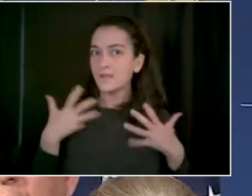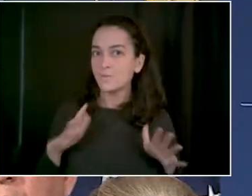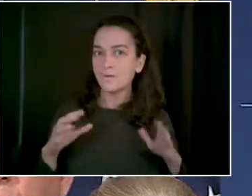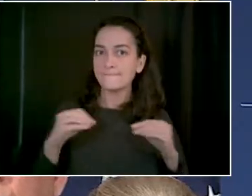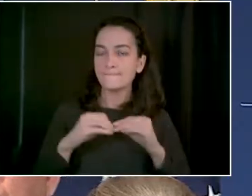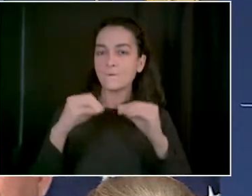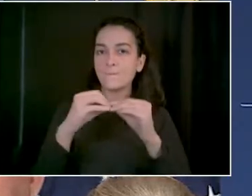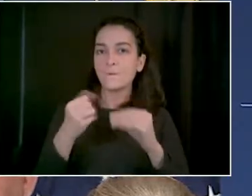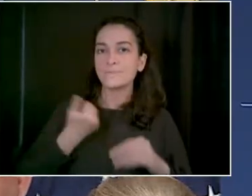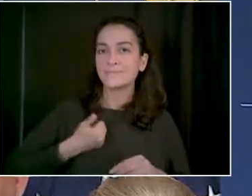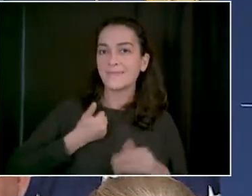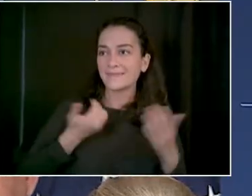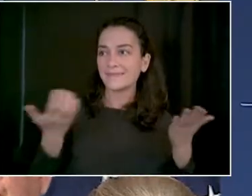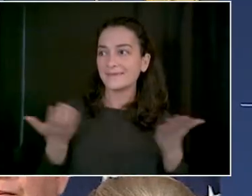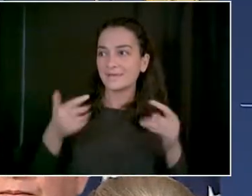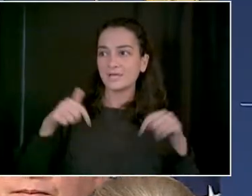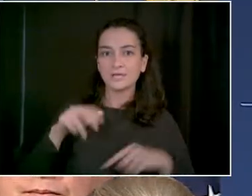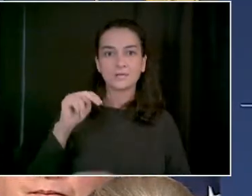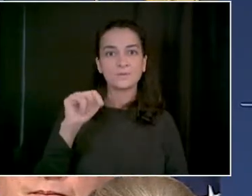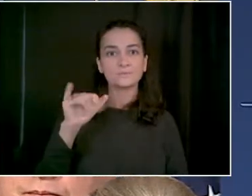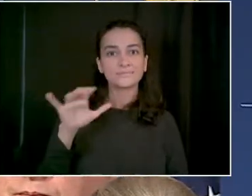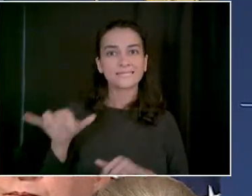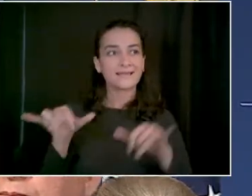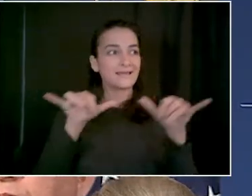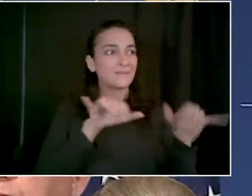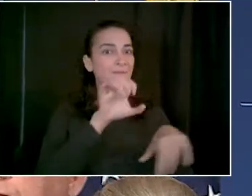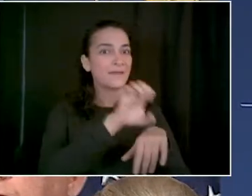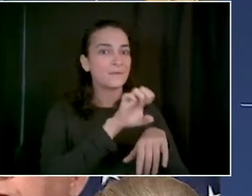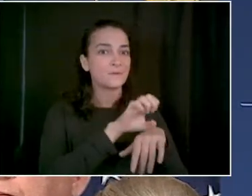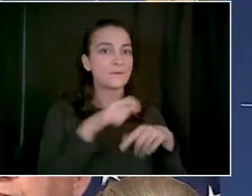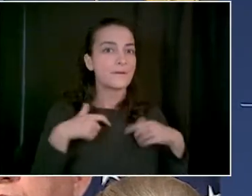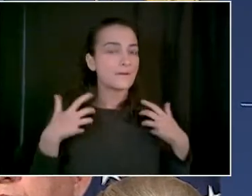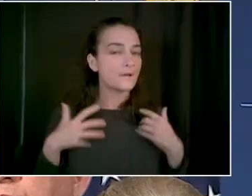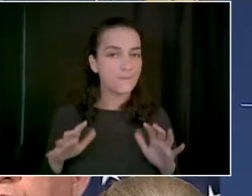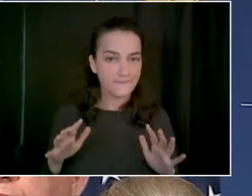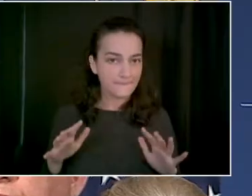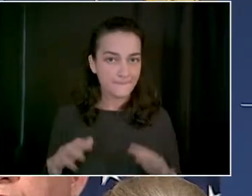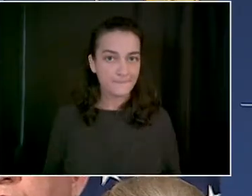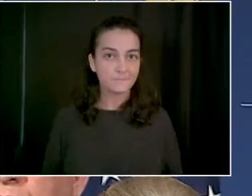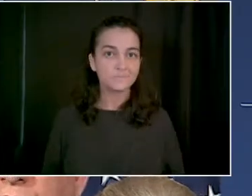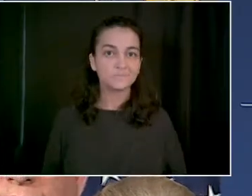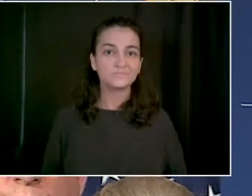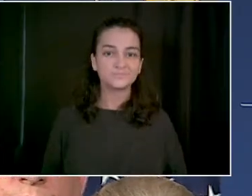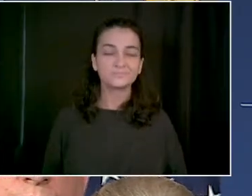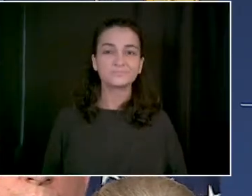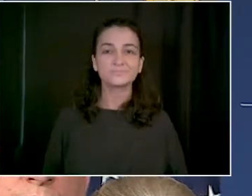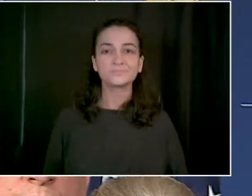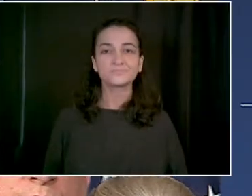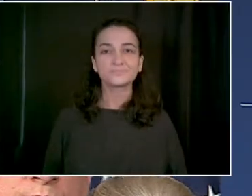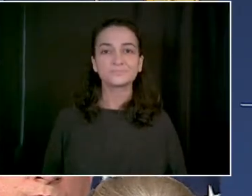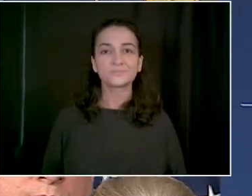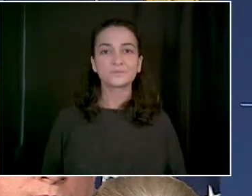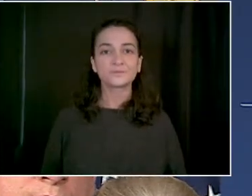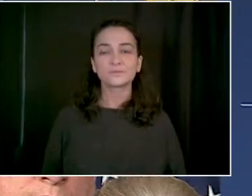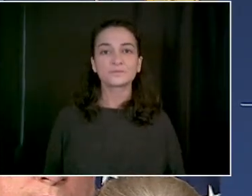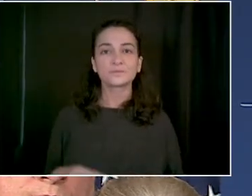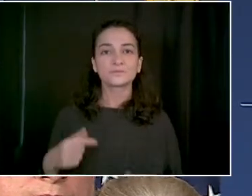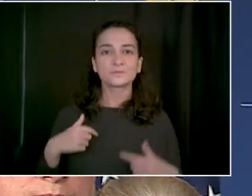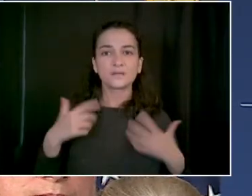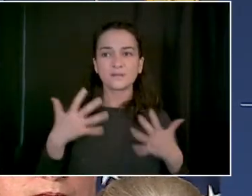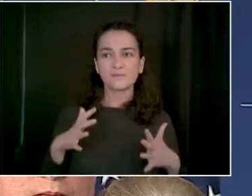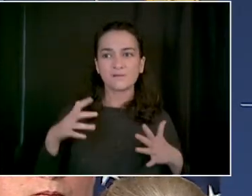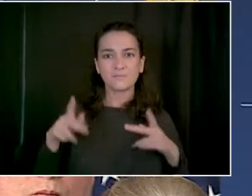Central Park and having 20 people surround you? Or you sitting on the subway station or you're on the train and having 13 people surround